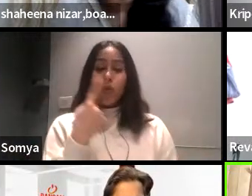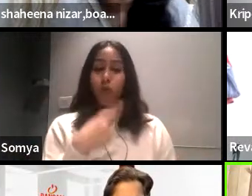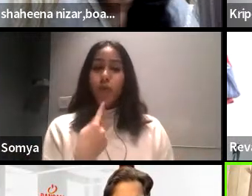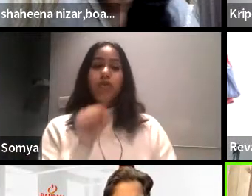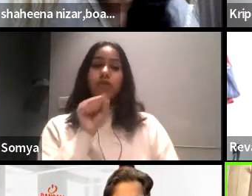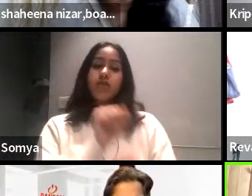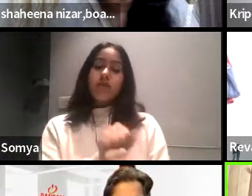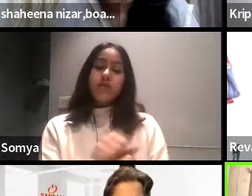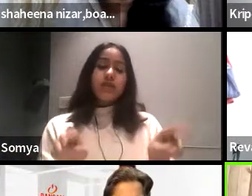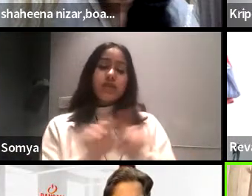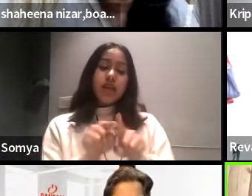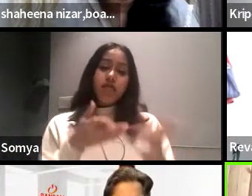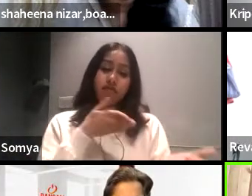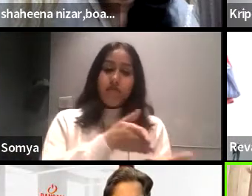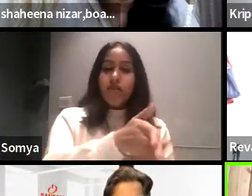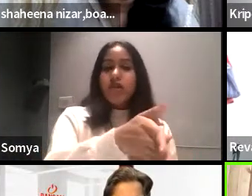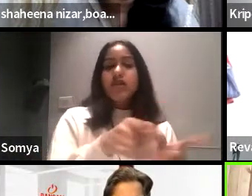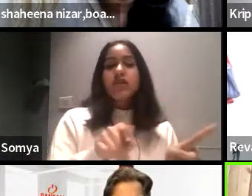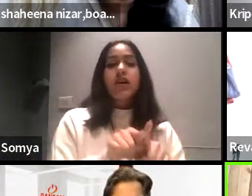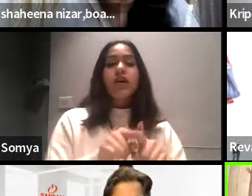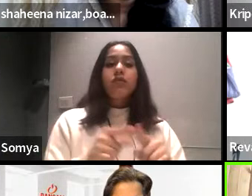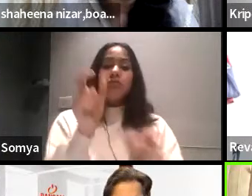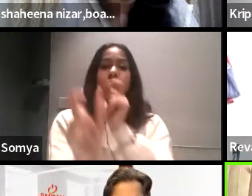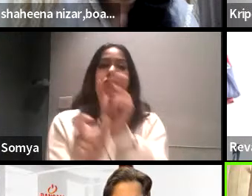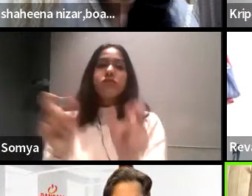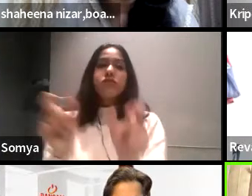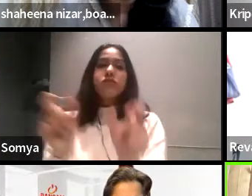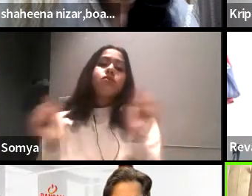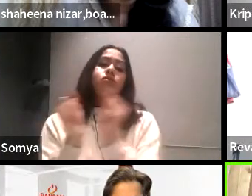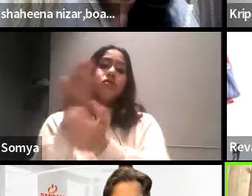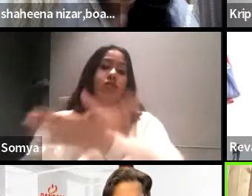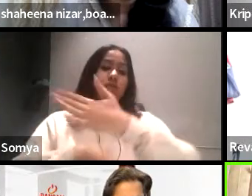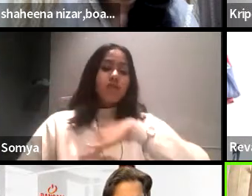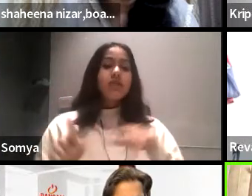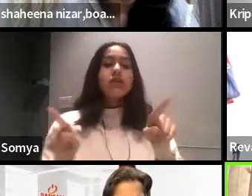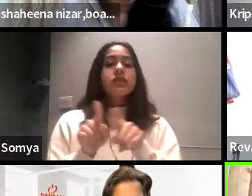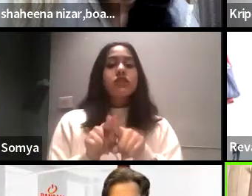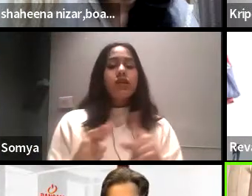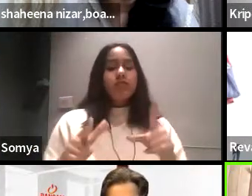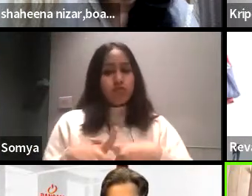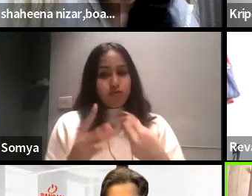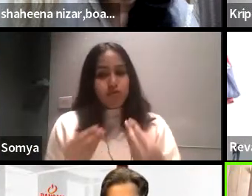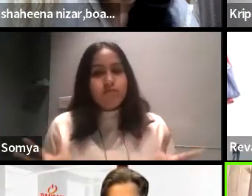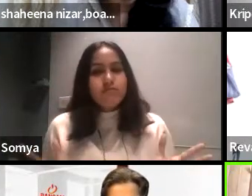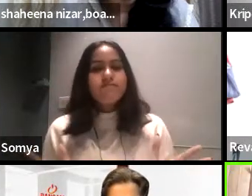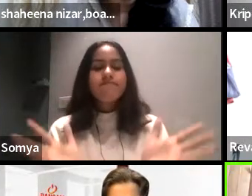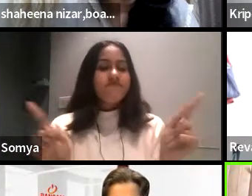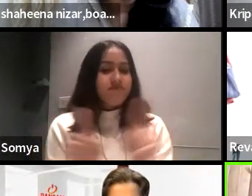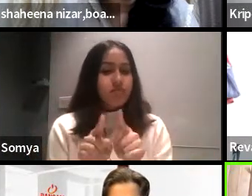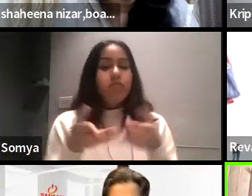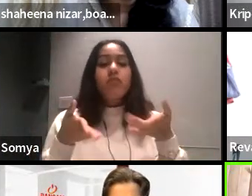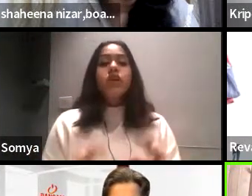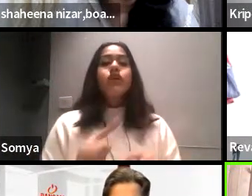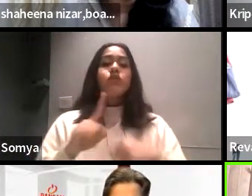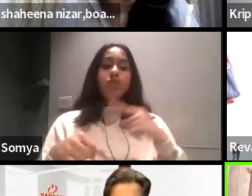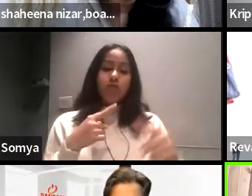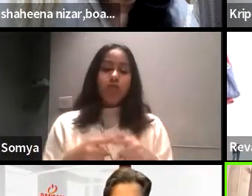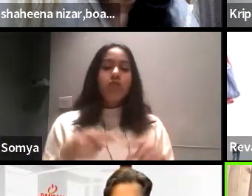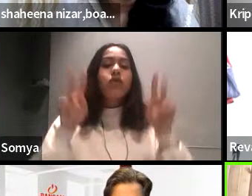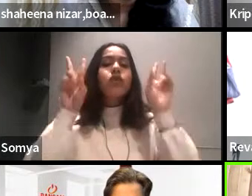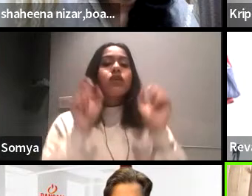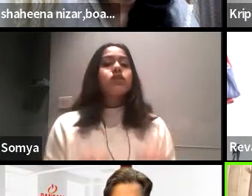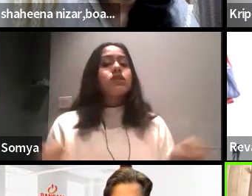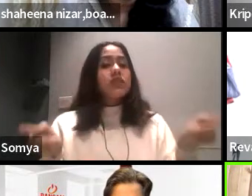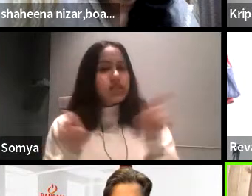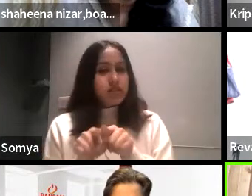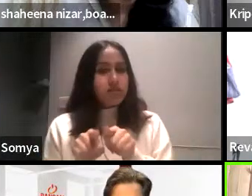the field of disability, empowering disability. And today, we are going to talk about this. We